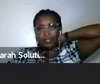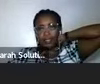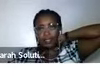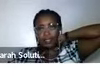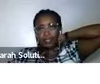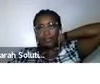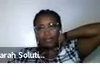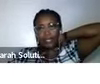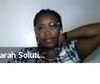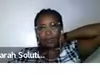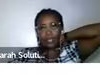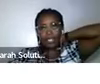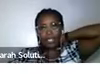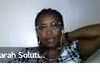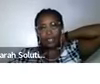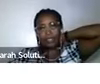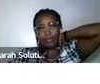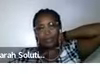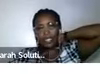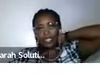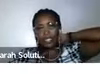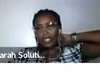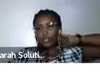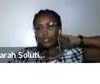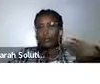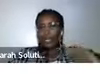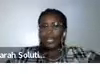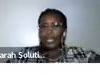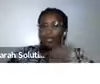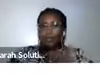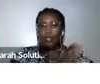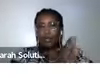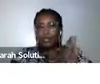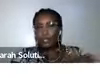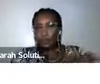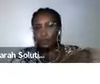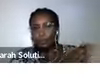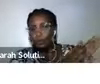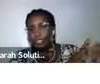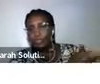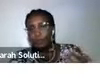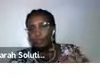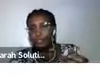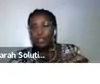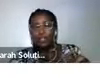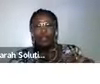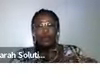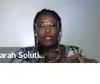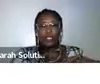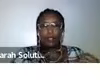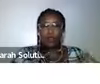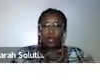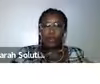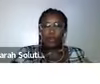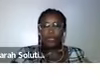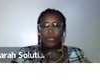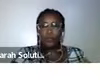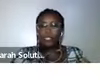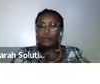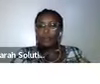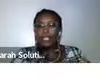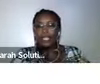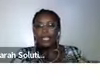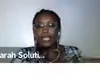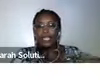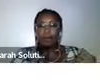Friday. Yeah, by Friday, most likely on Thursday, but Friday. So, right, allow me to invite you, if you're a HR professional or a business owner who is wondering